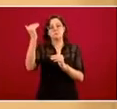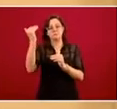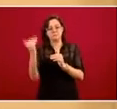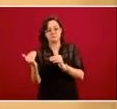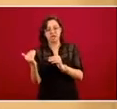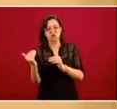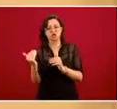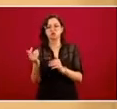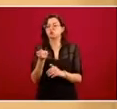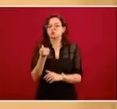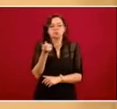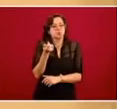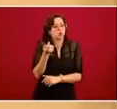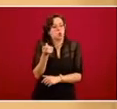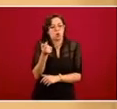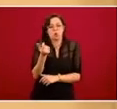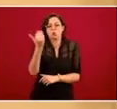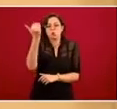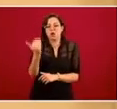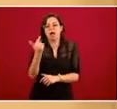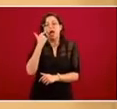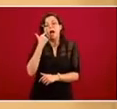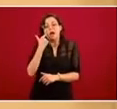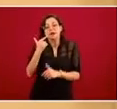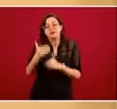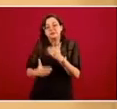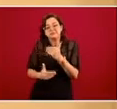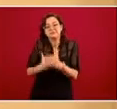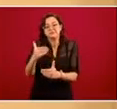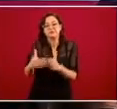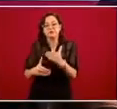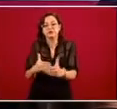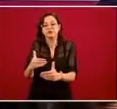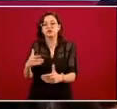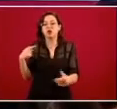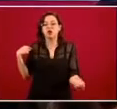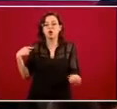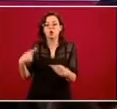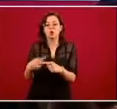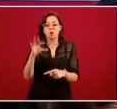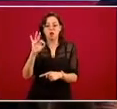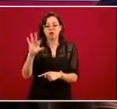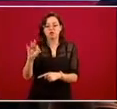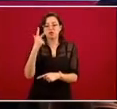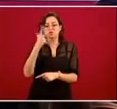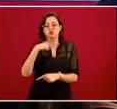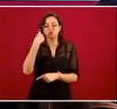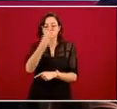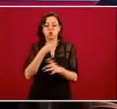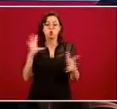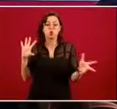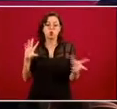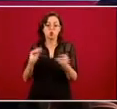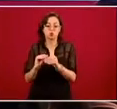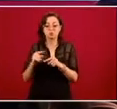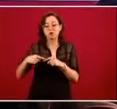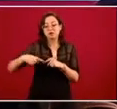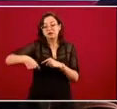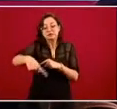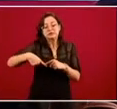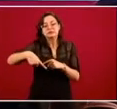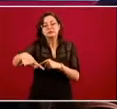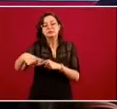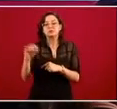Here we can observe this new slide. We have a variation of 3% during